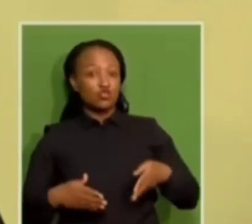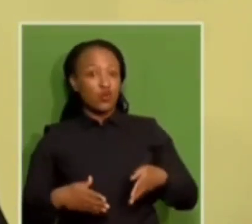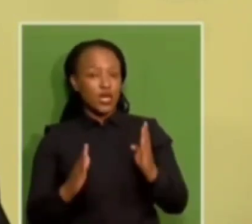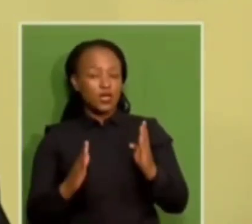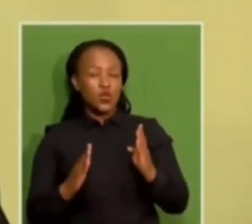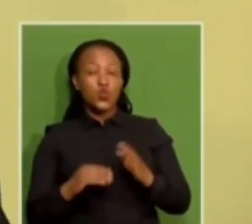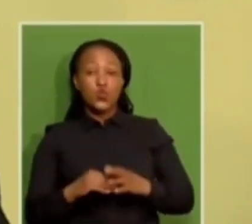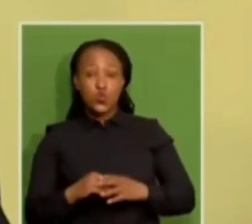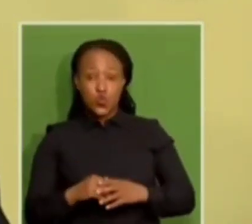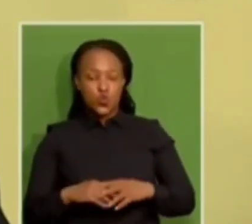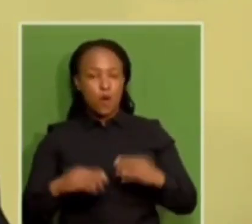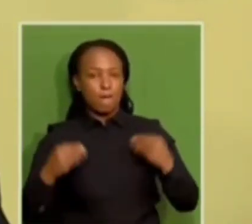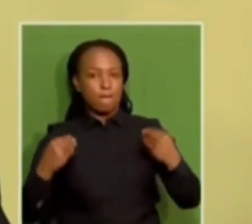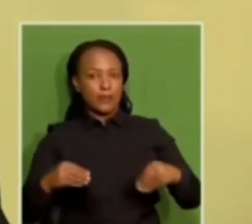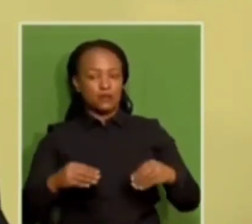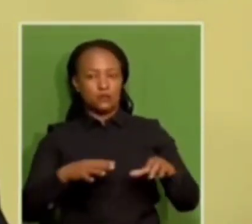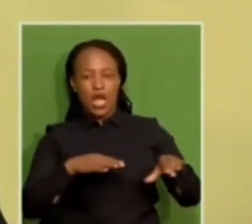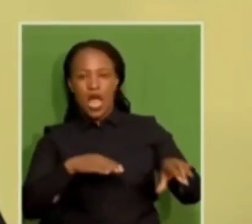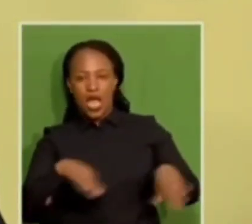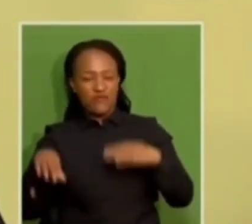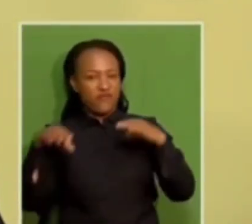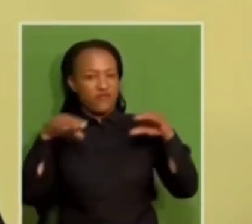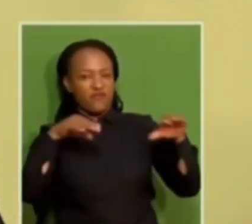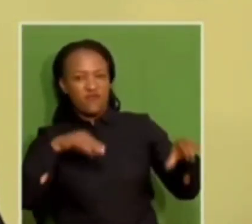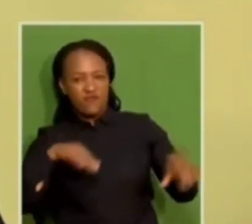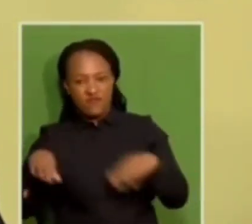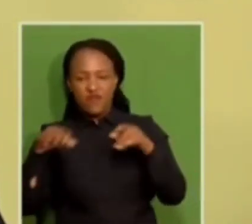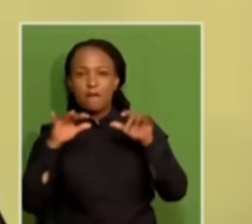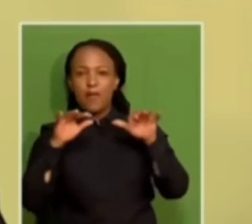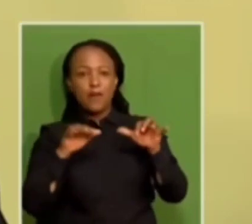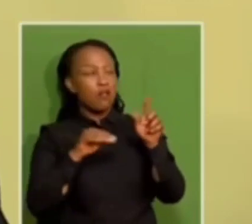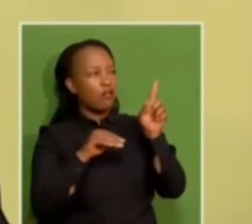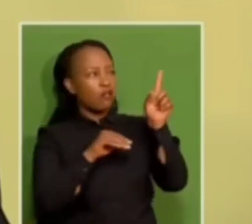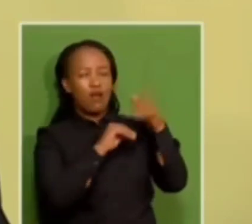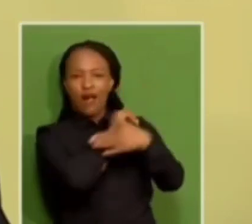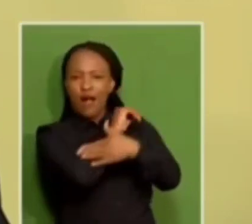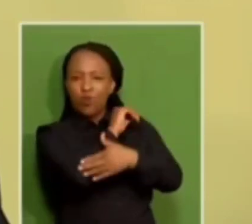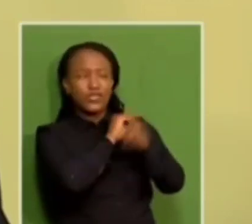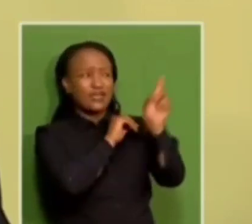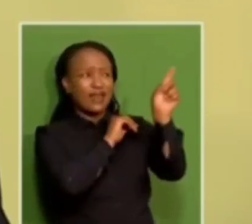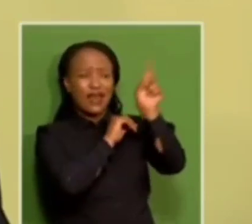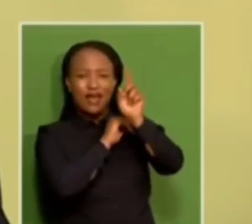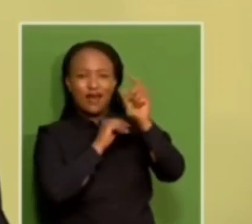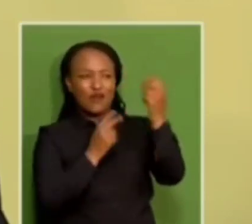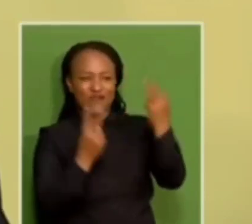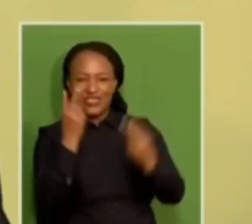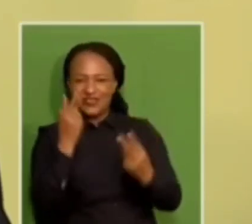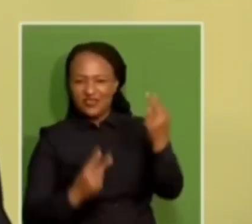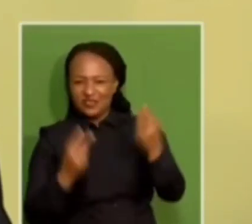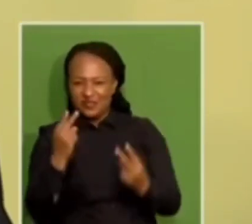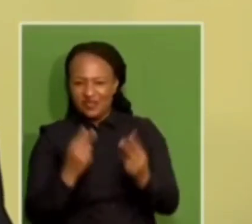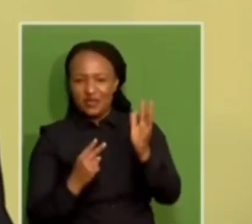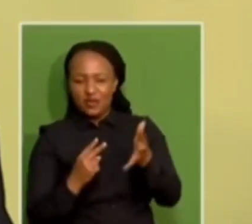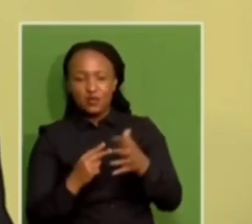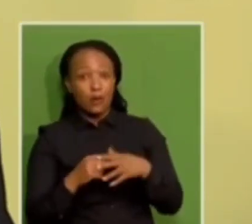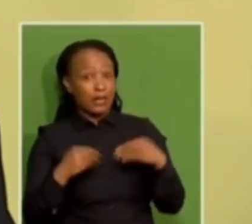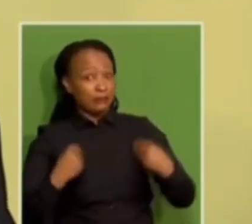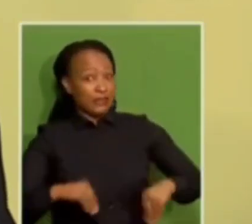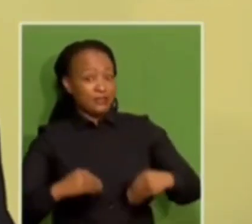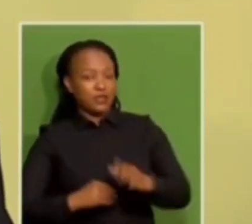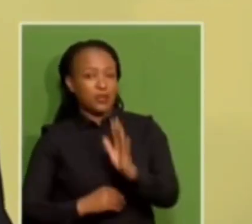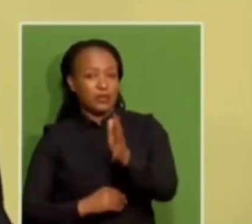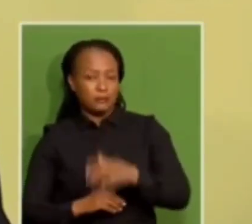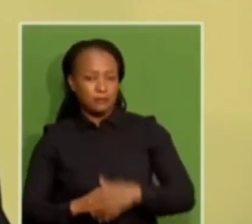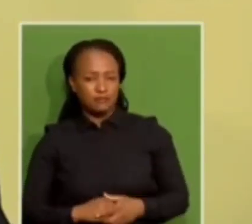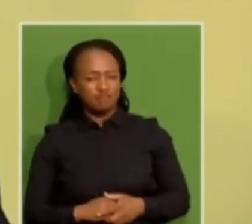our country will be hubs of activity as visitors from various countries and Nations Will